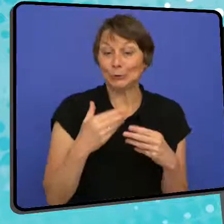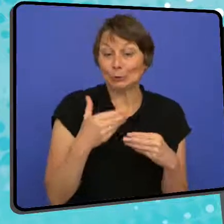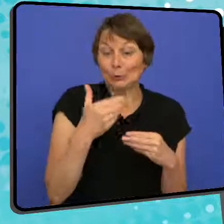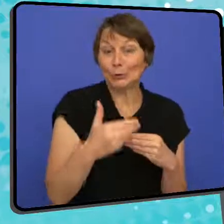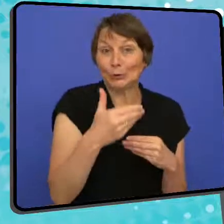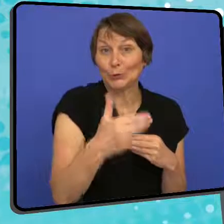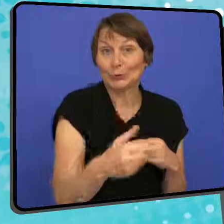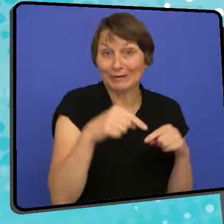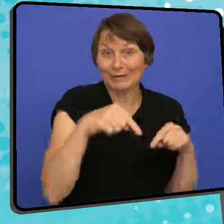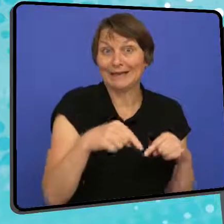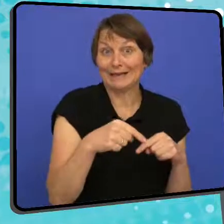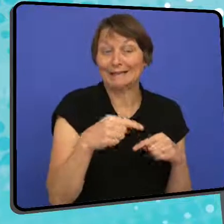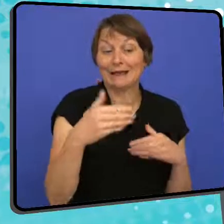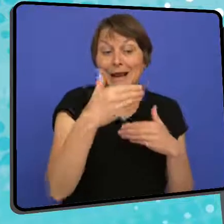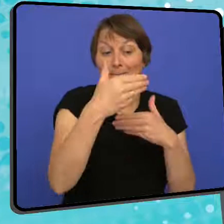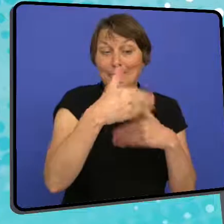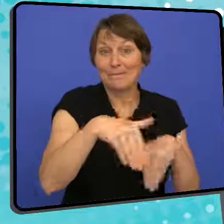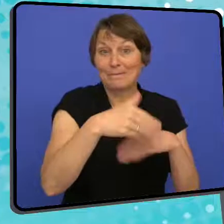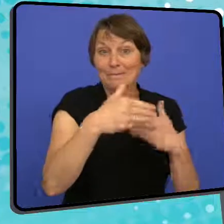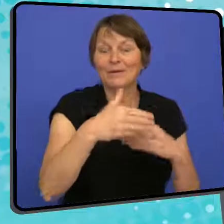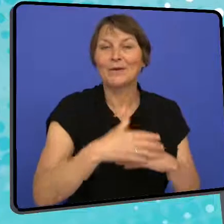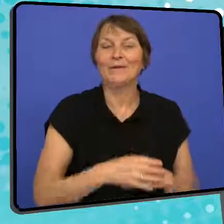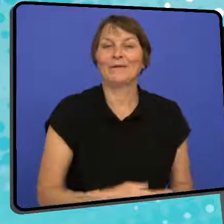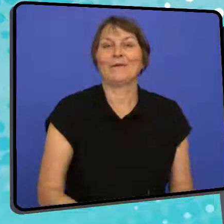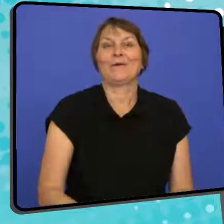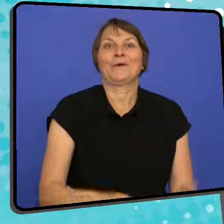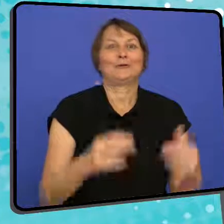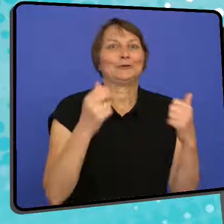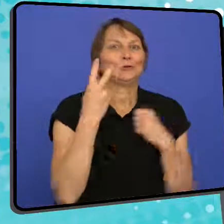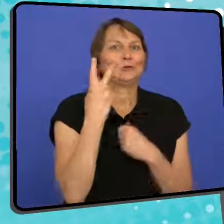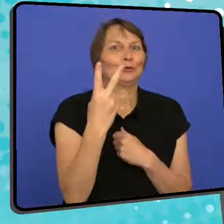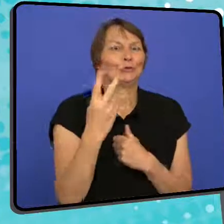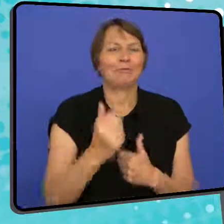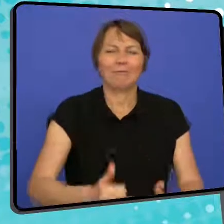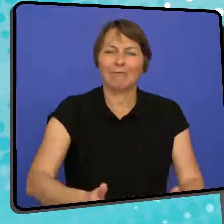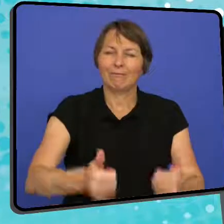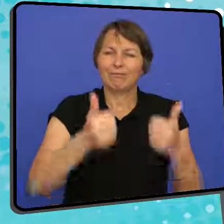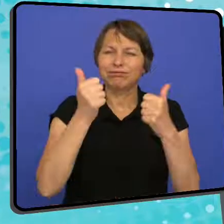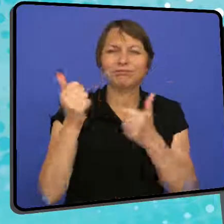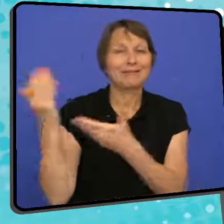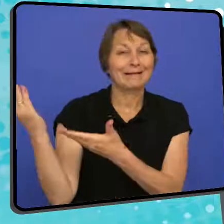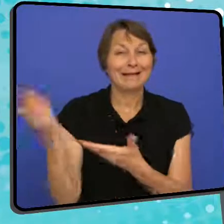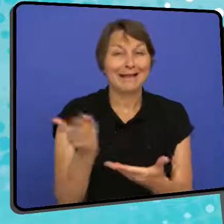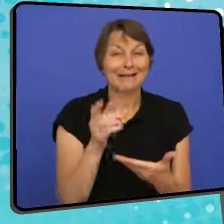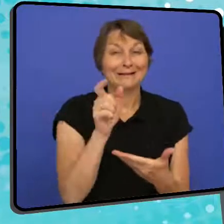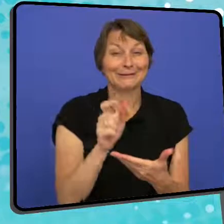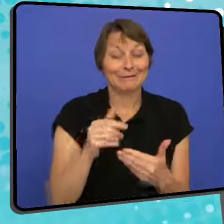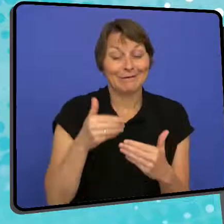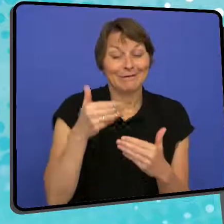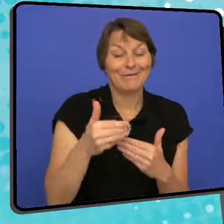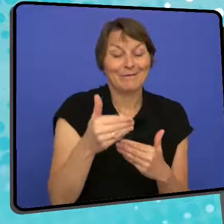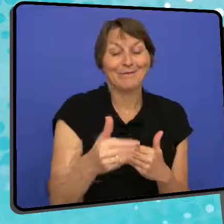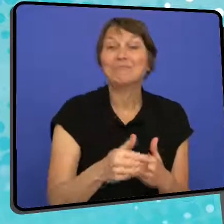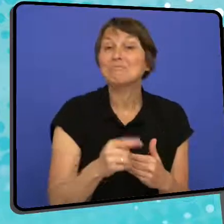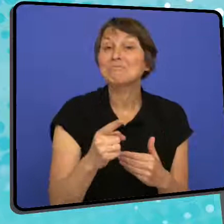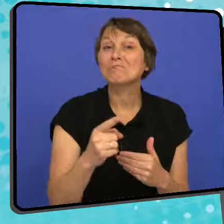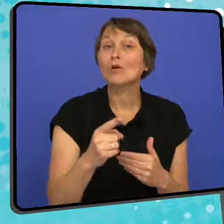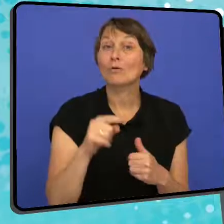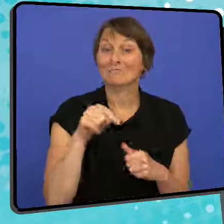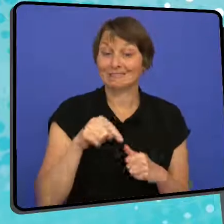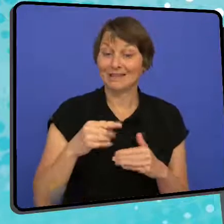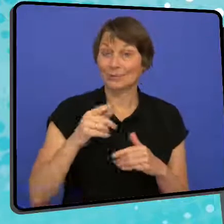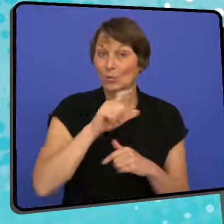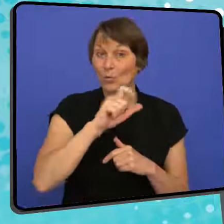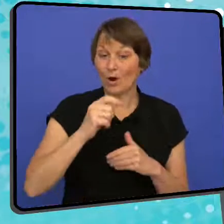and gosh, do we have 2 great guests coming up. So do tune in. You can join us every Thursday at 10